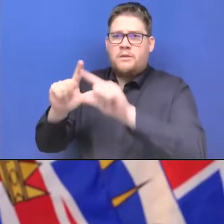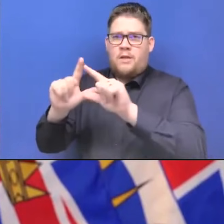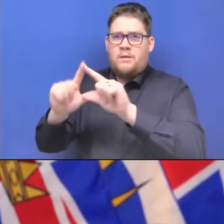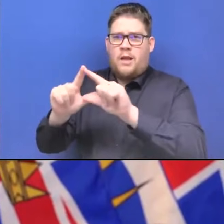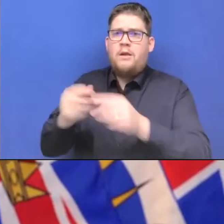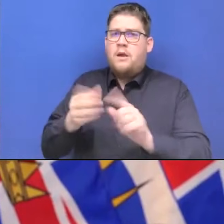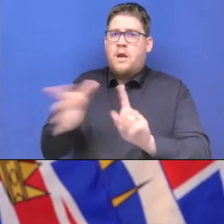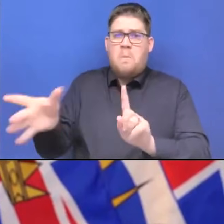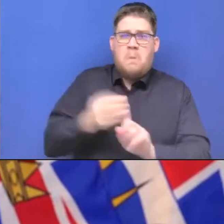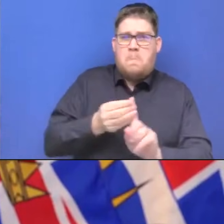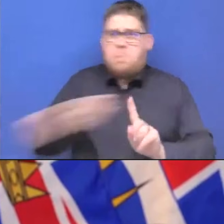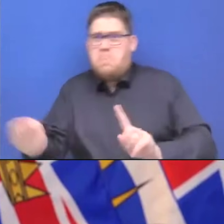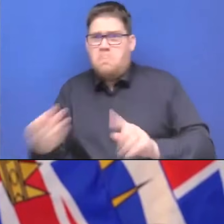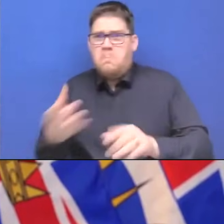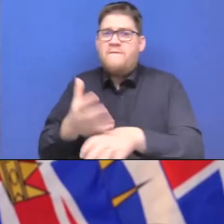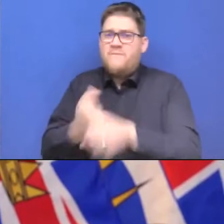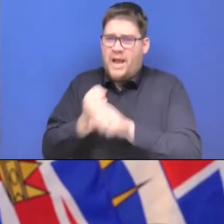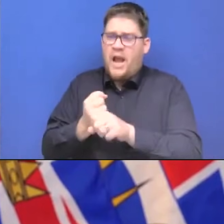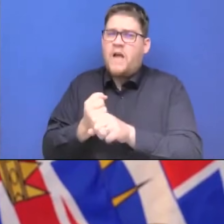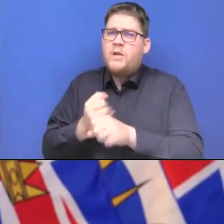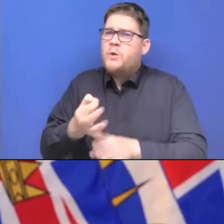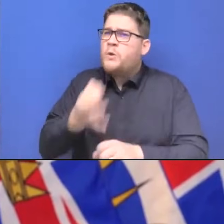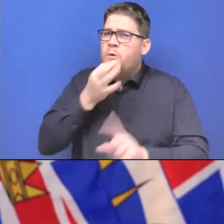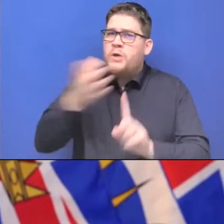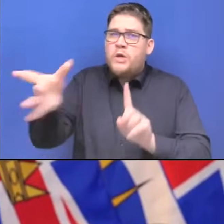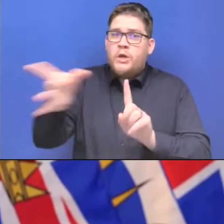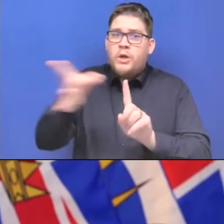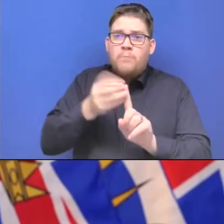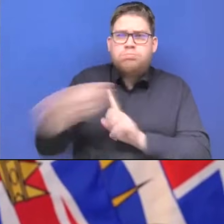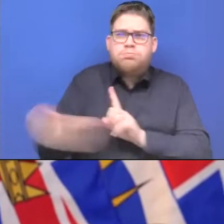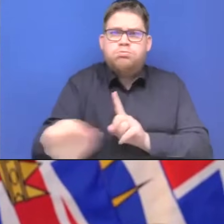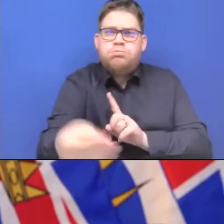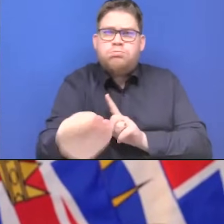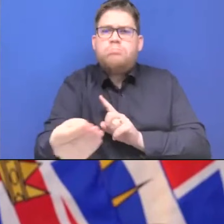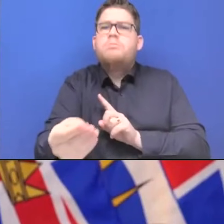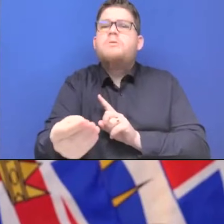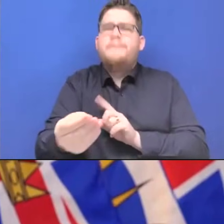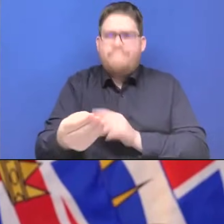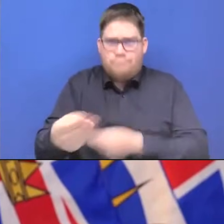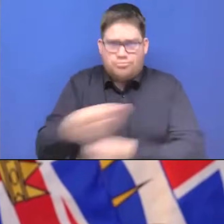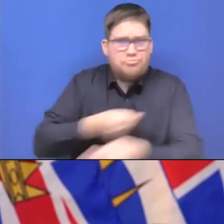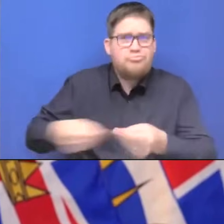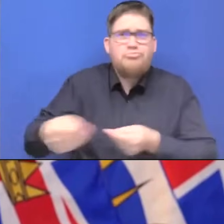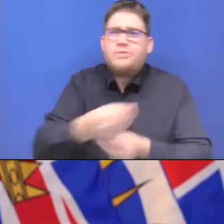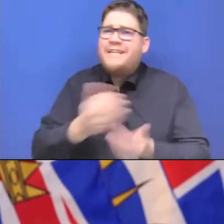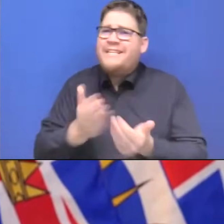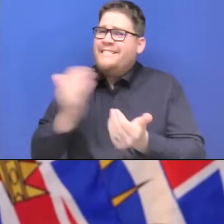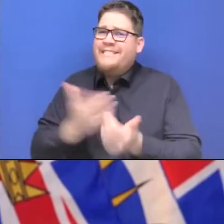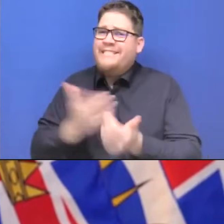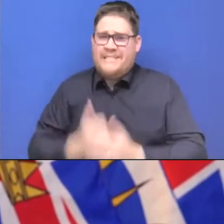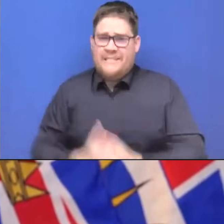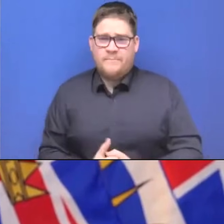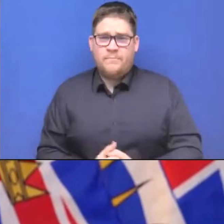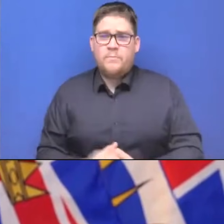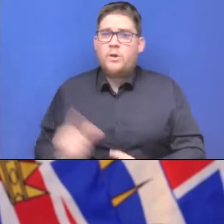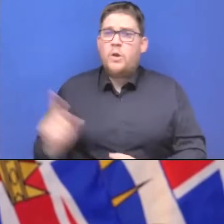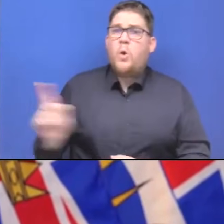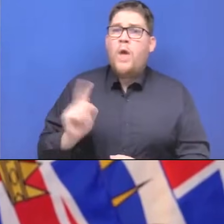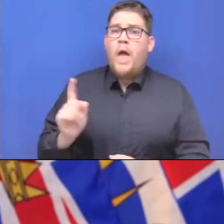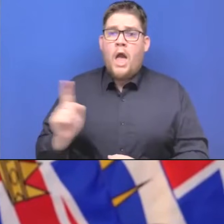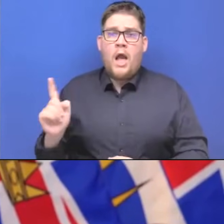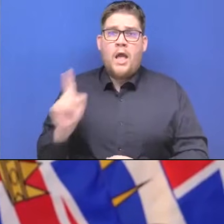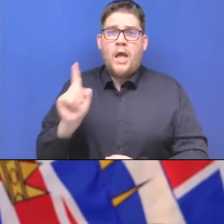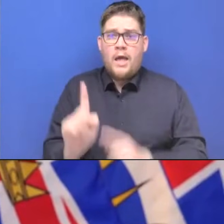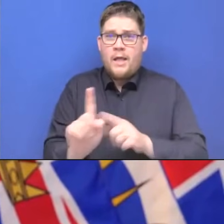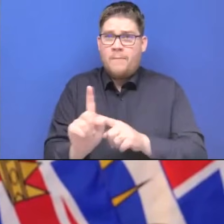pockets of areas in the province where people are not yet protected through vaccination. We also, of course, are looking at the effects